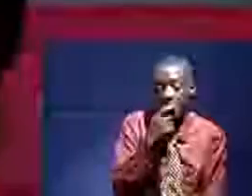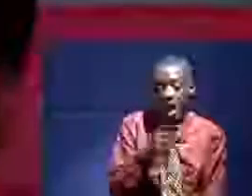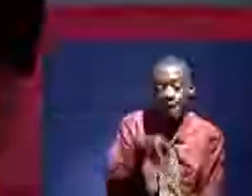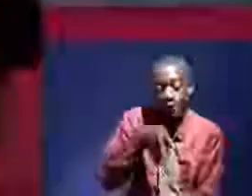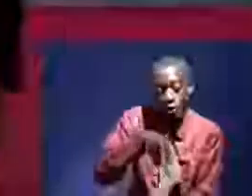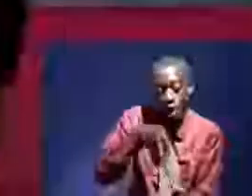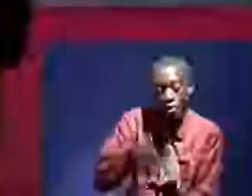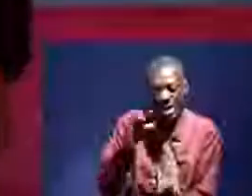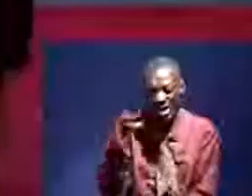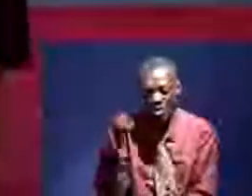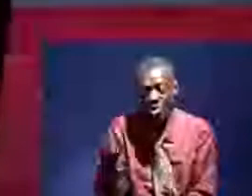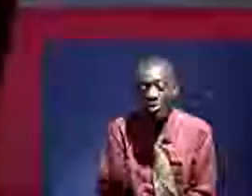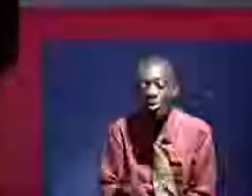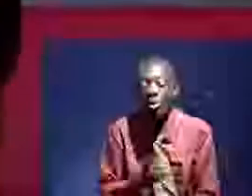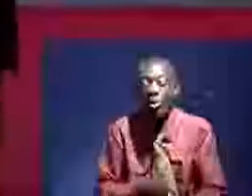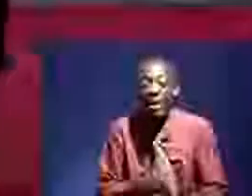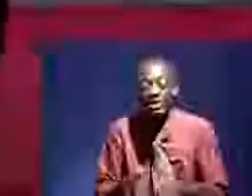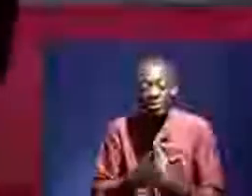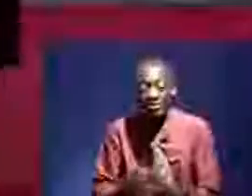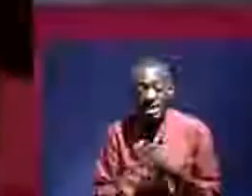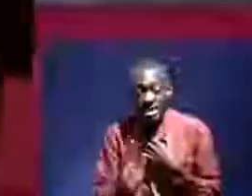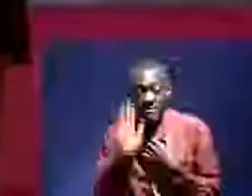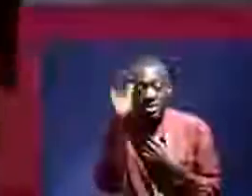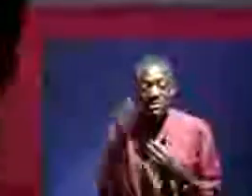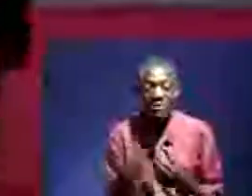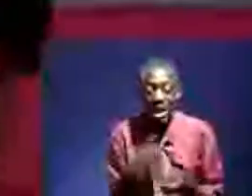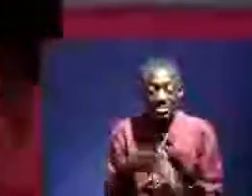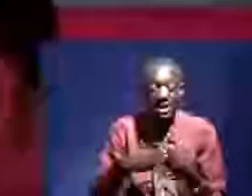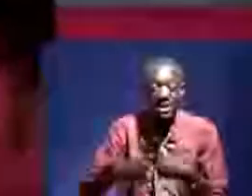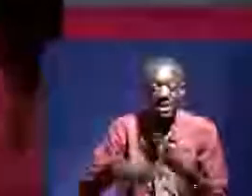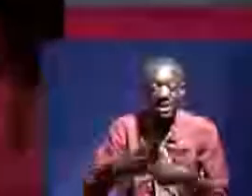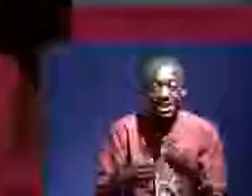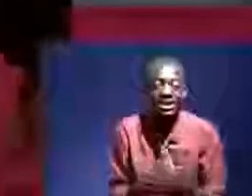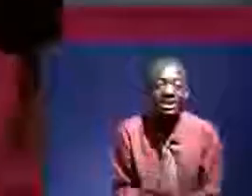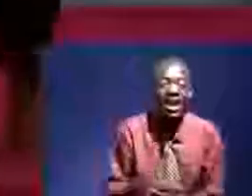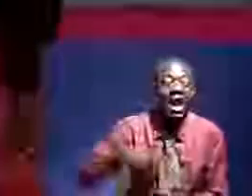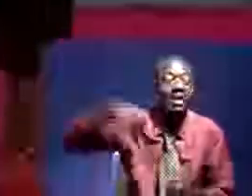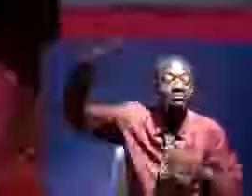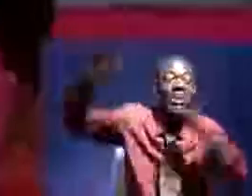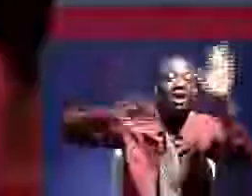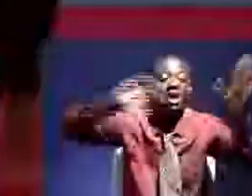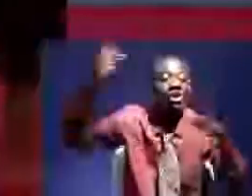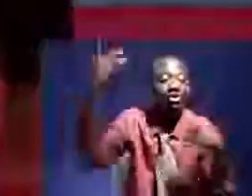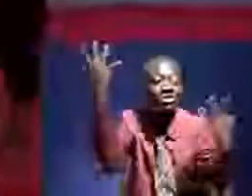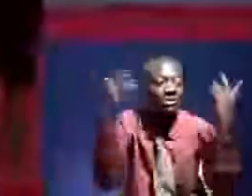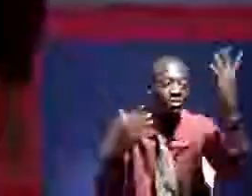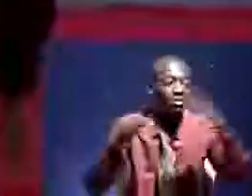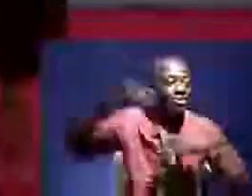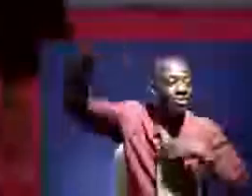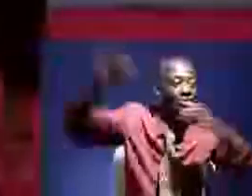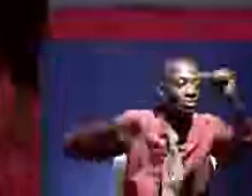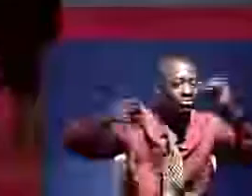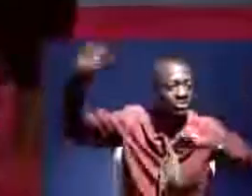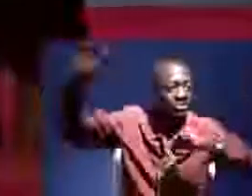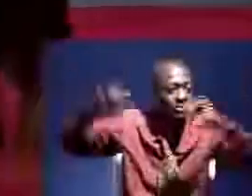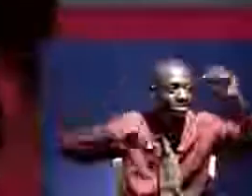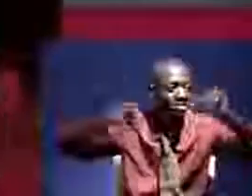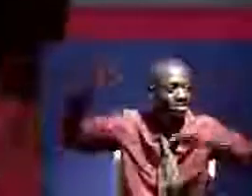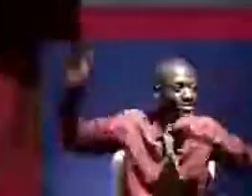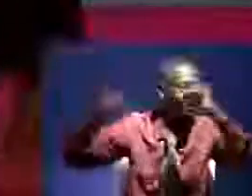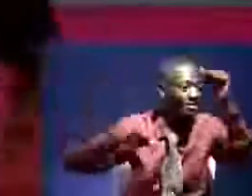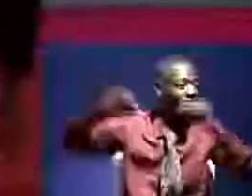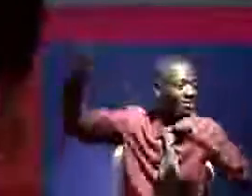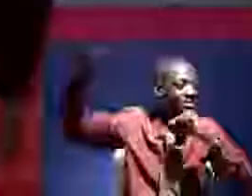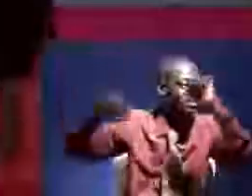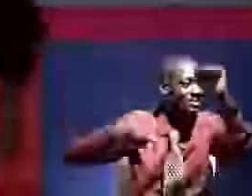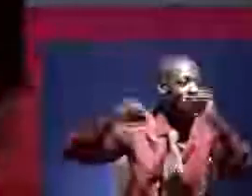wakati unafanya hivyo. Come on, Mwanza. Tuendelee, tuendelee, rusha mikono yote miwili. Rusha, rusha, rusha. Come on, a